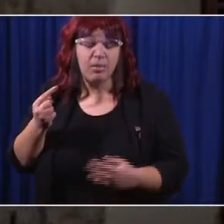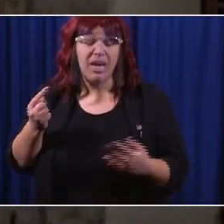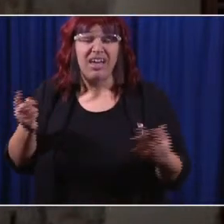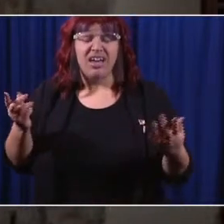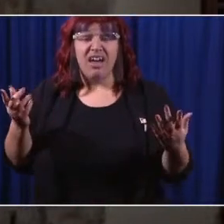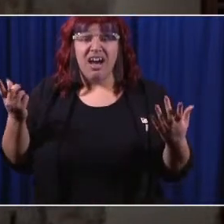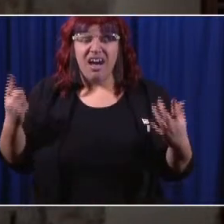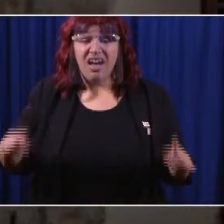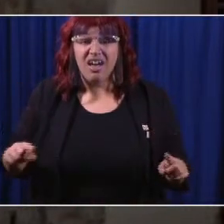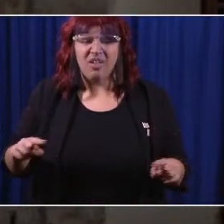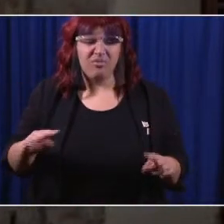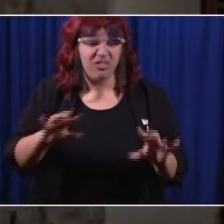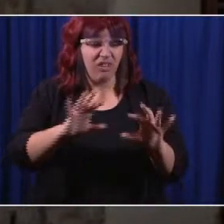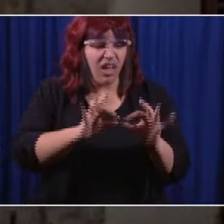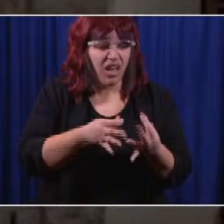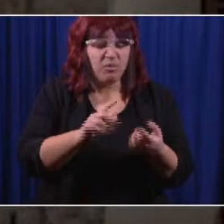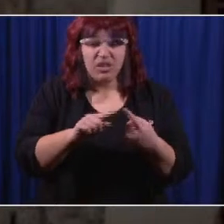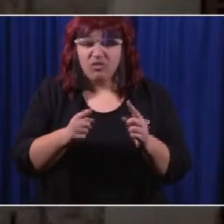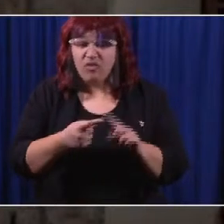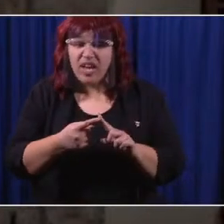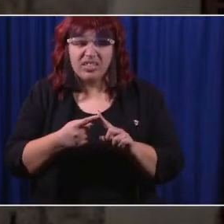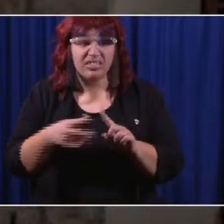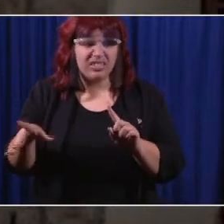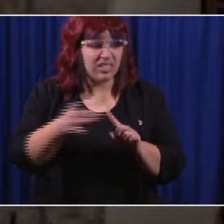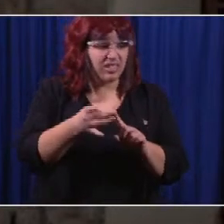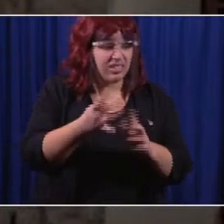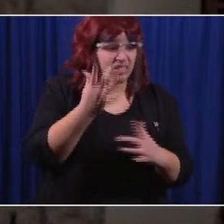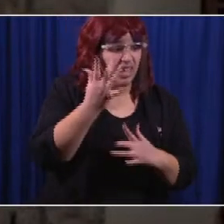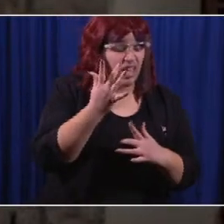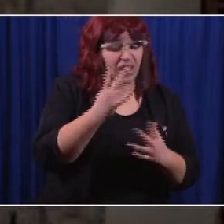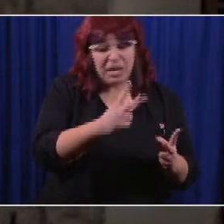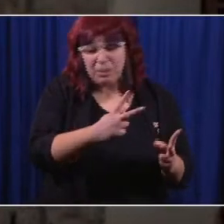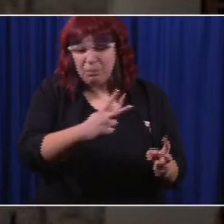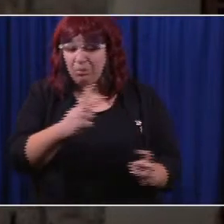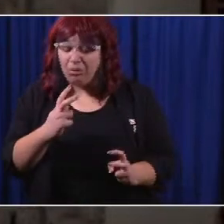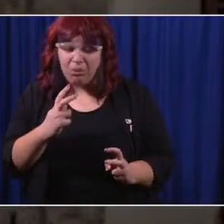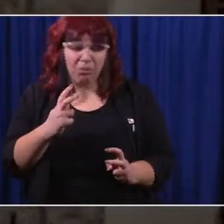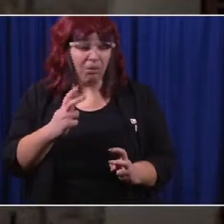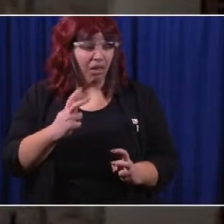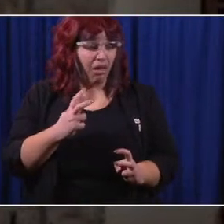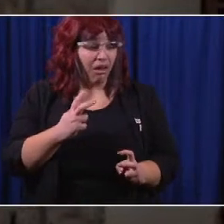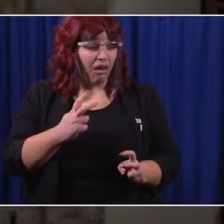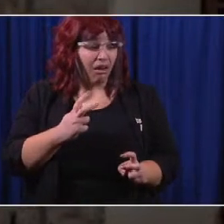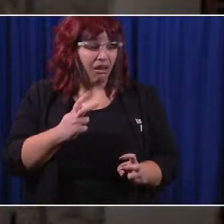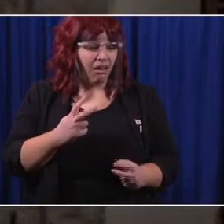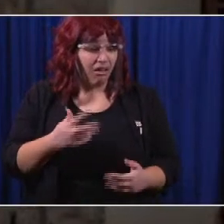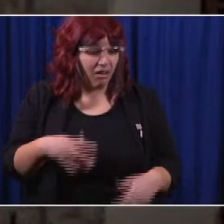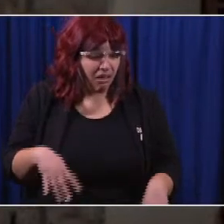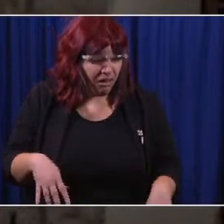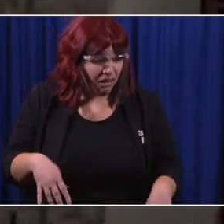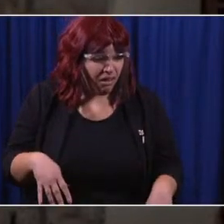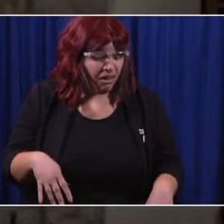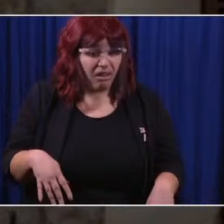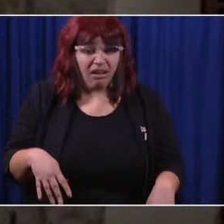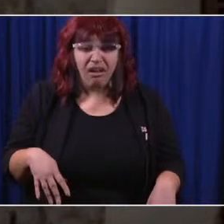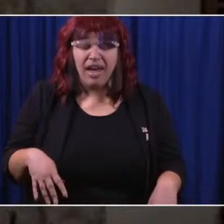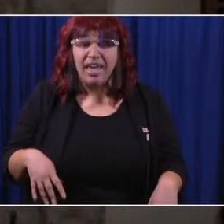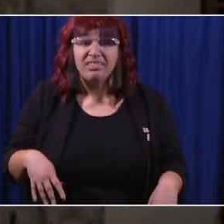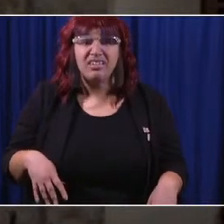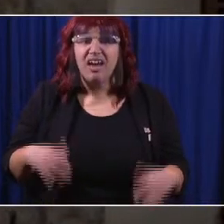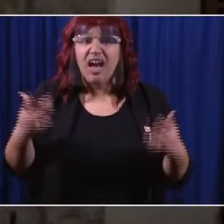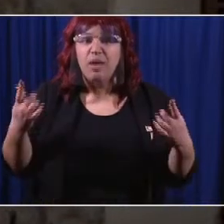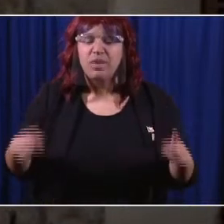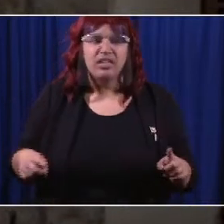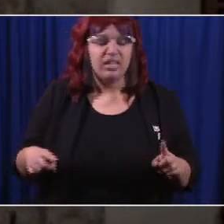this terrible thing. And you see friends within a week that they lose 10 to 15 pounds